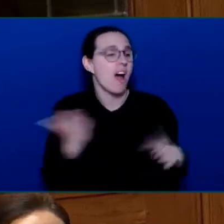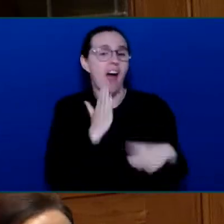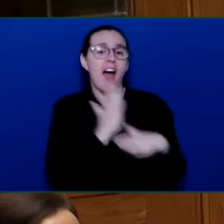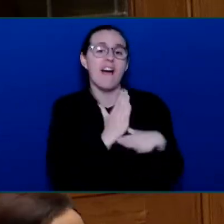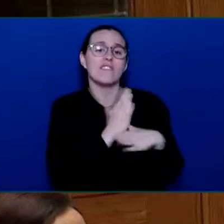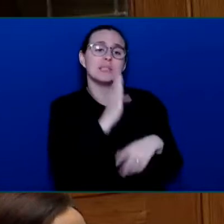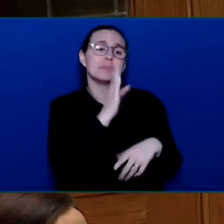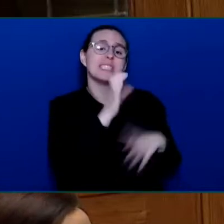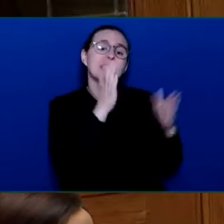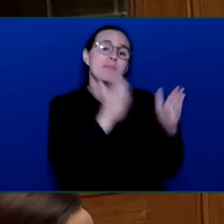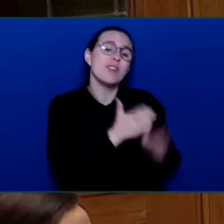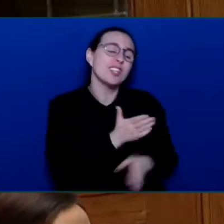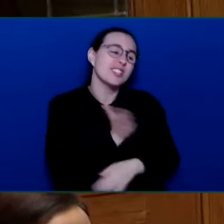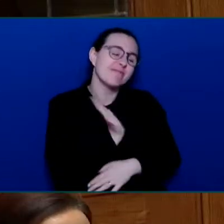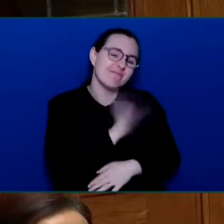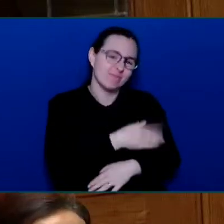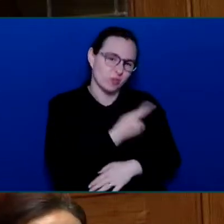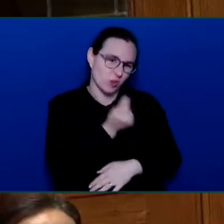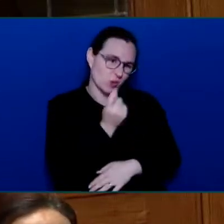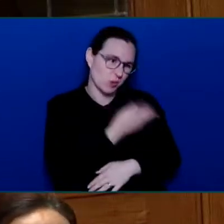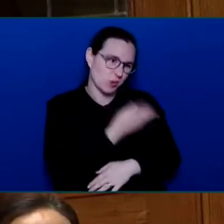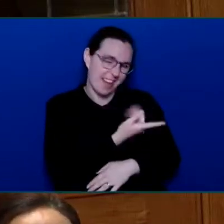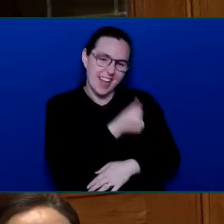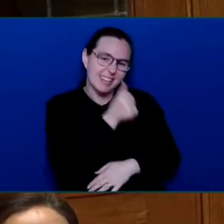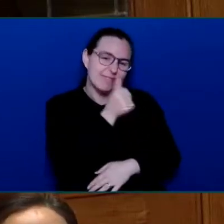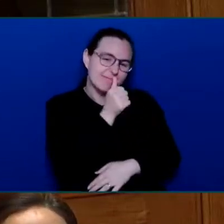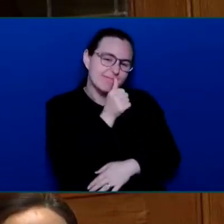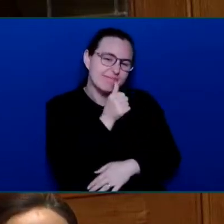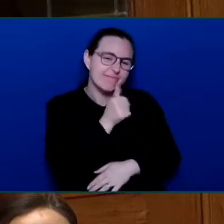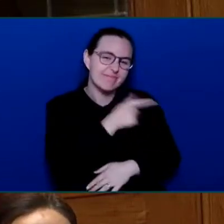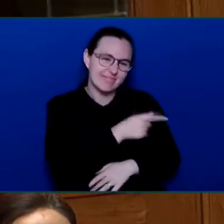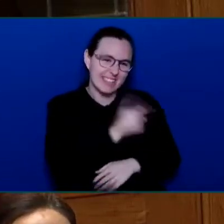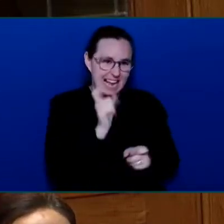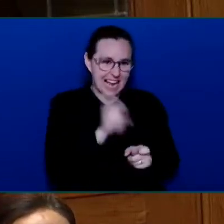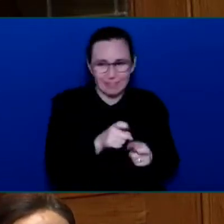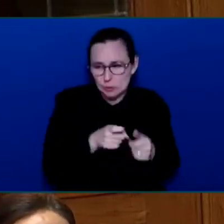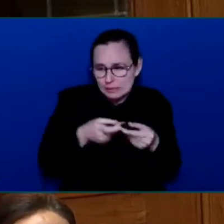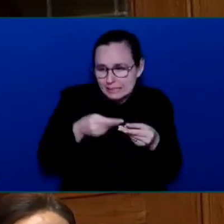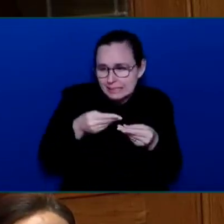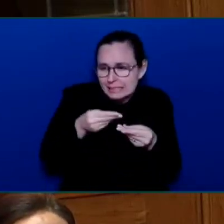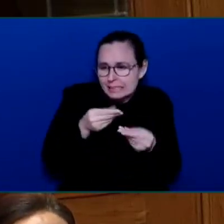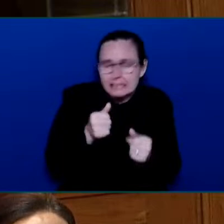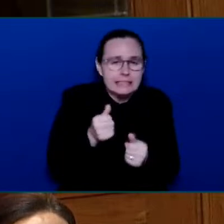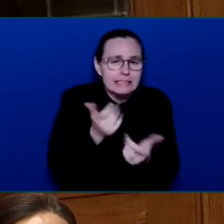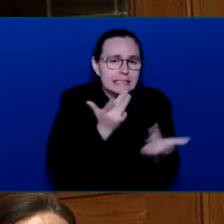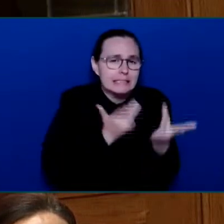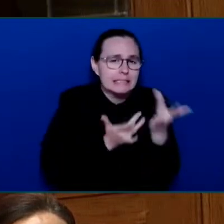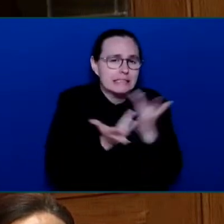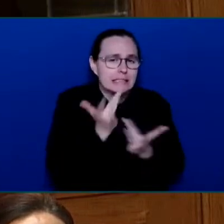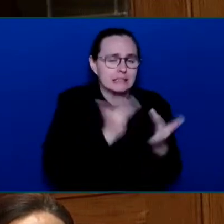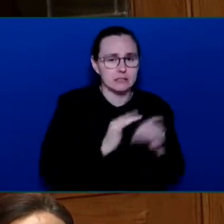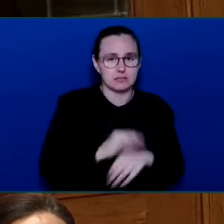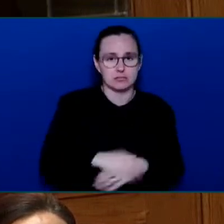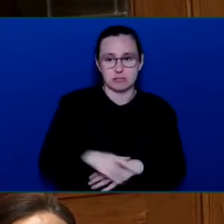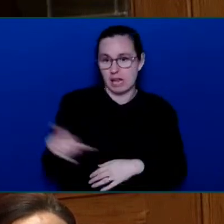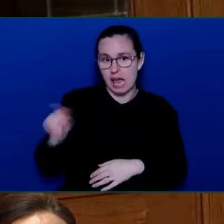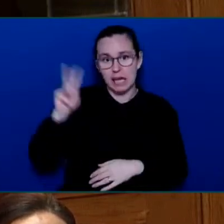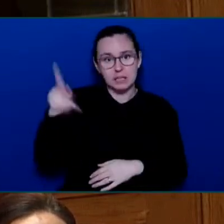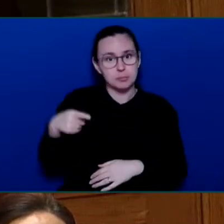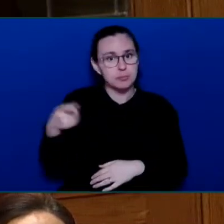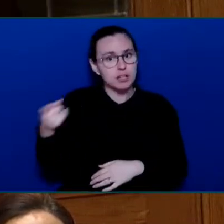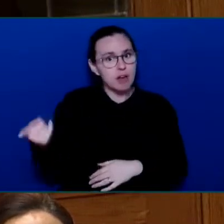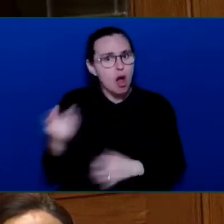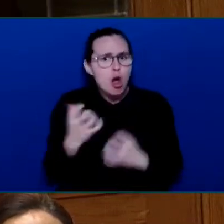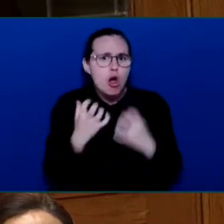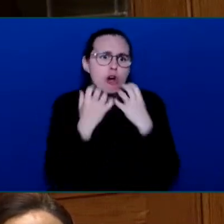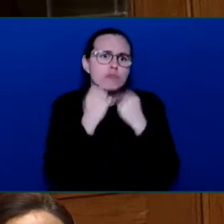Mr. Speaker, this NDP government refuses to stand up for everyday hardworking British Columbians, like